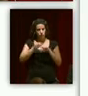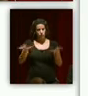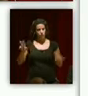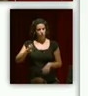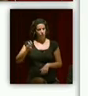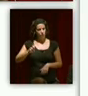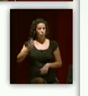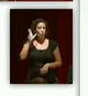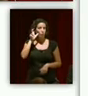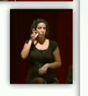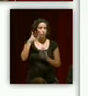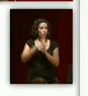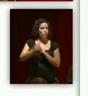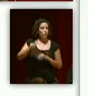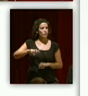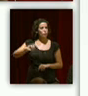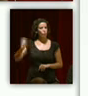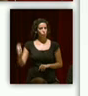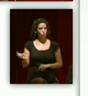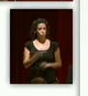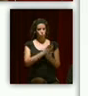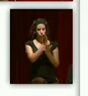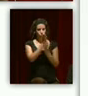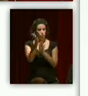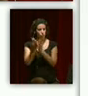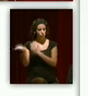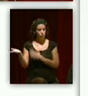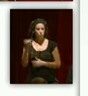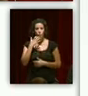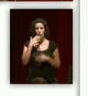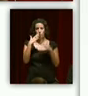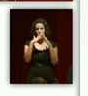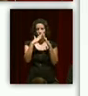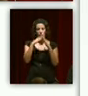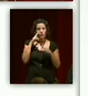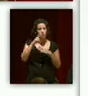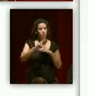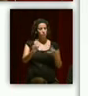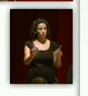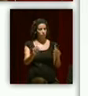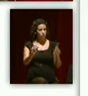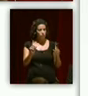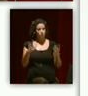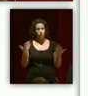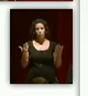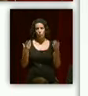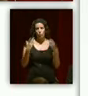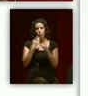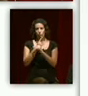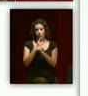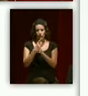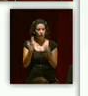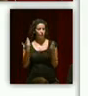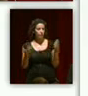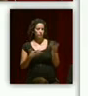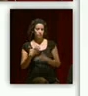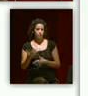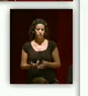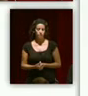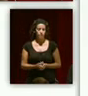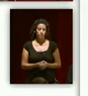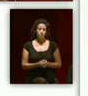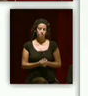cinema or not. We can take audio description to other platforms. Perhaps we can watch movies in our home or